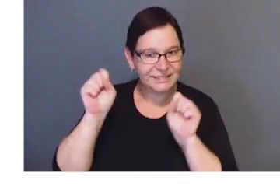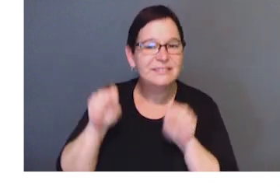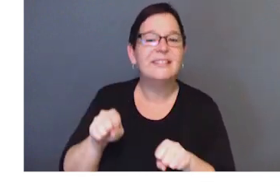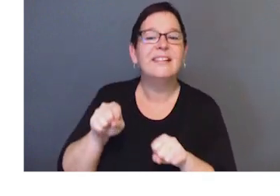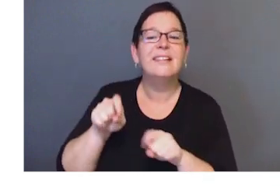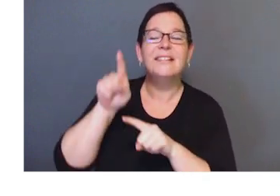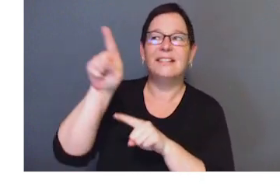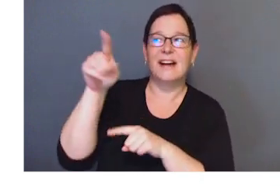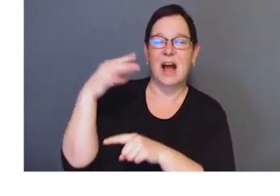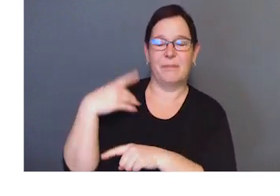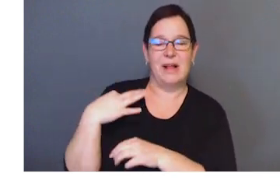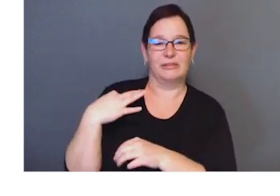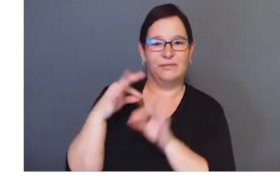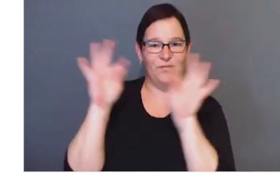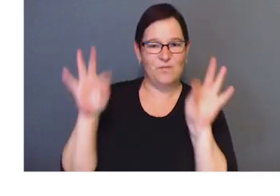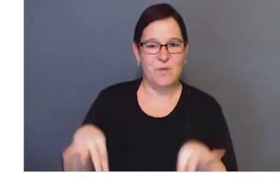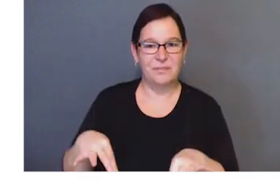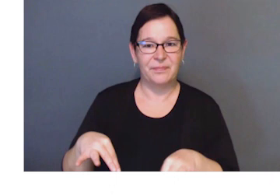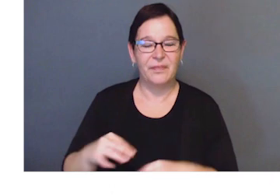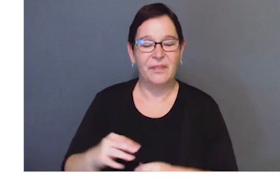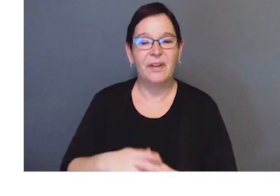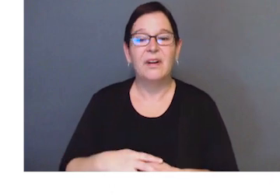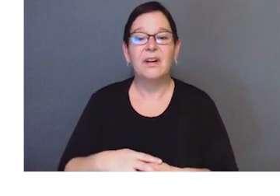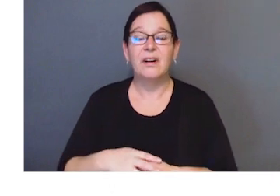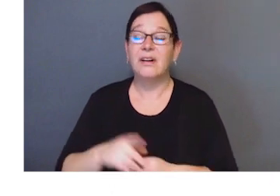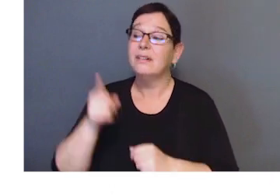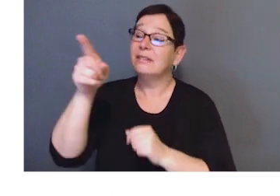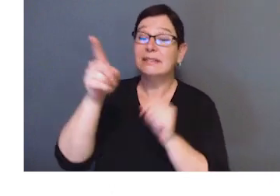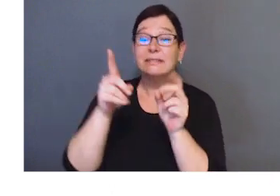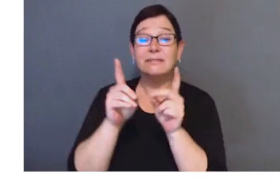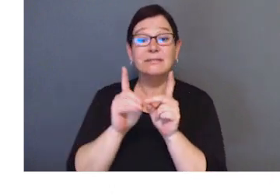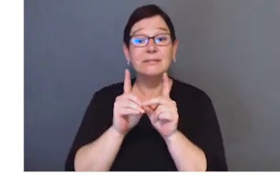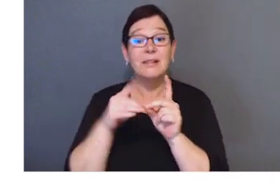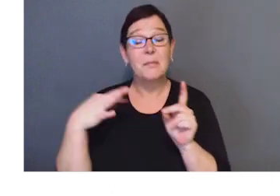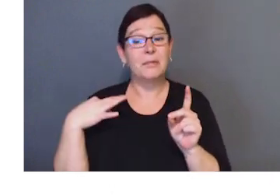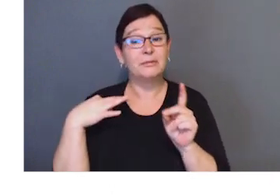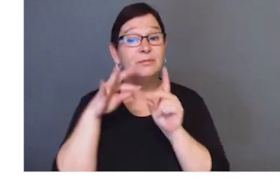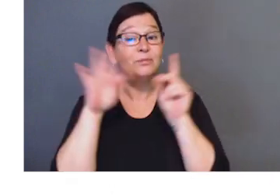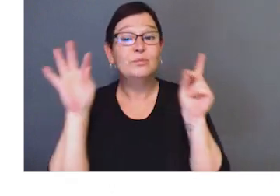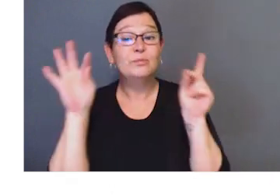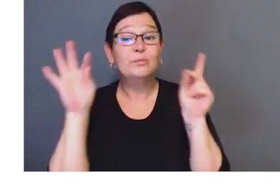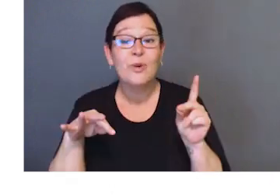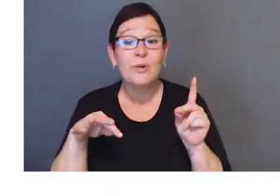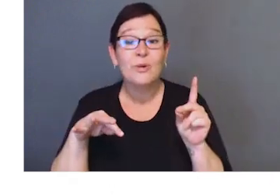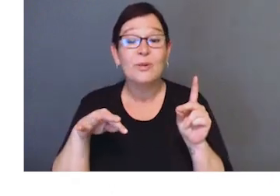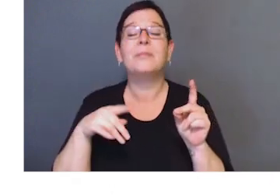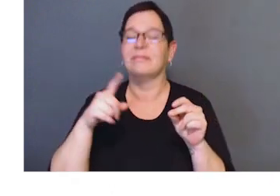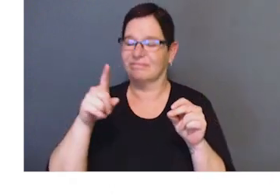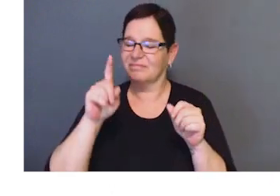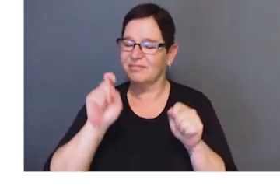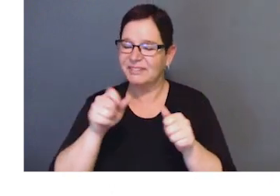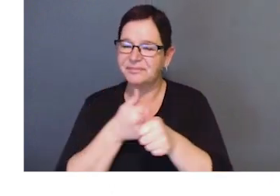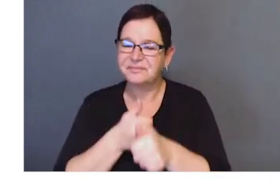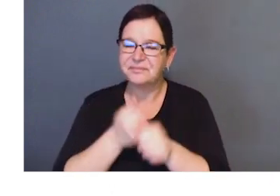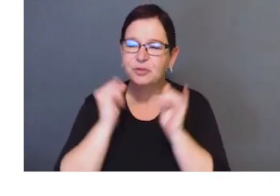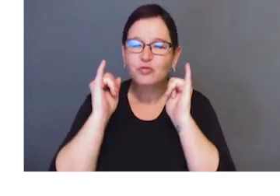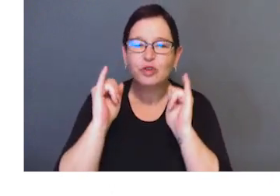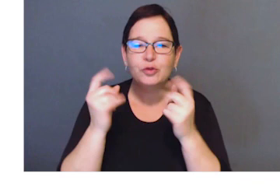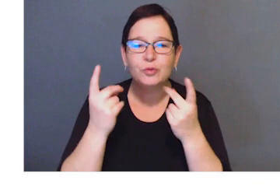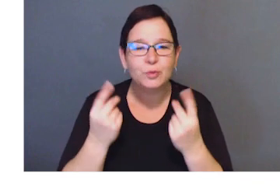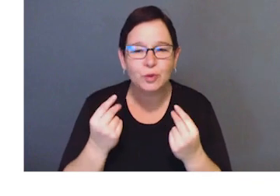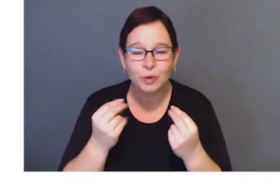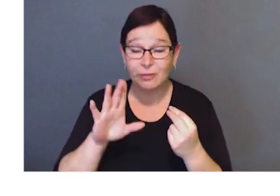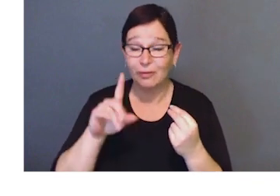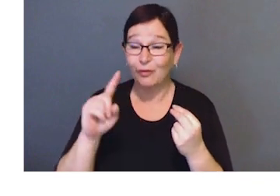digital application, follow these steps. First, ask your medical practitioner to fill out Part